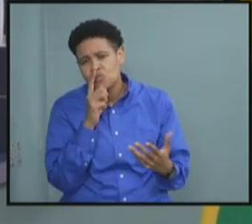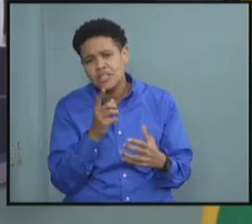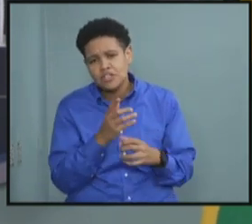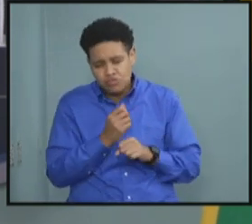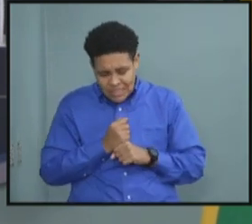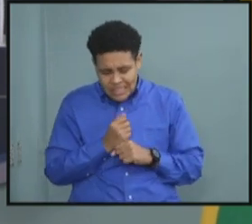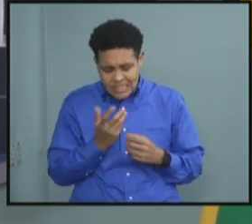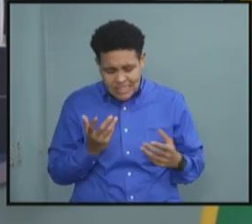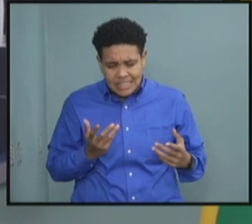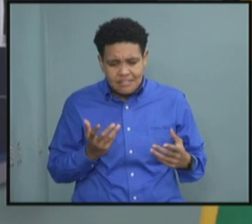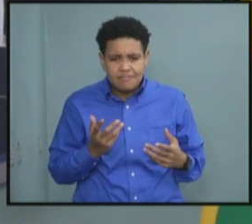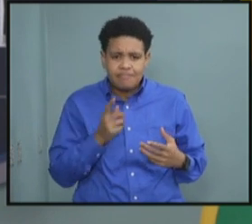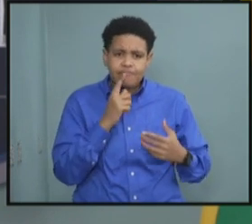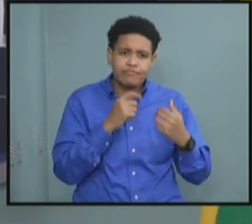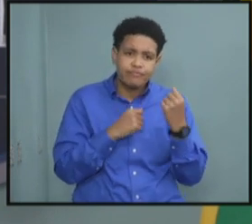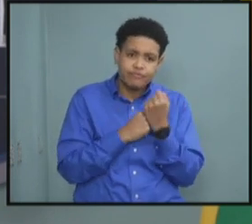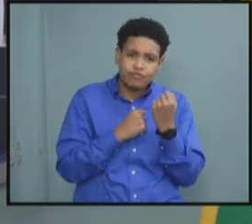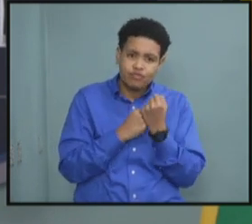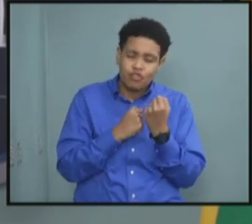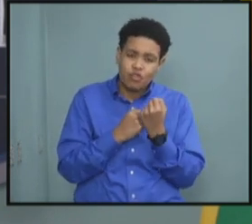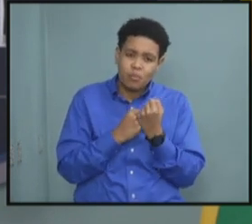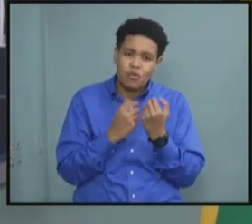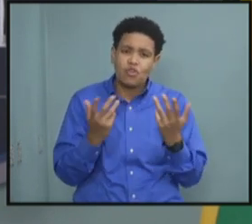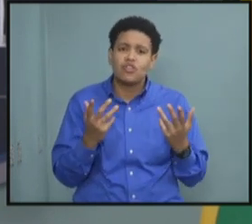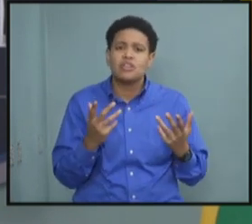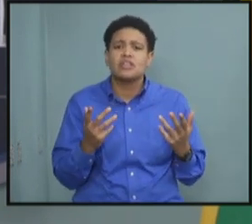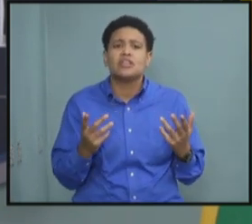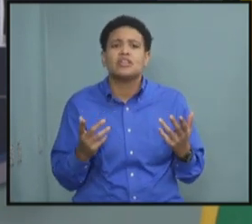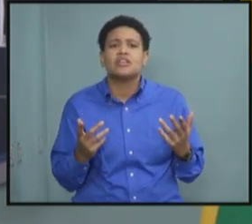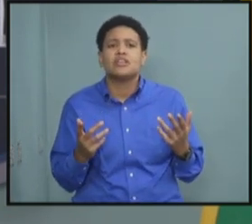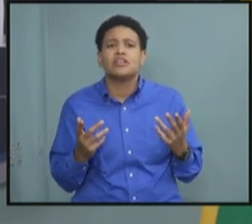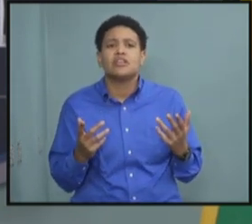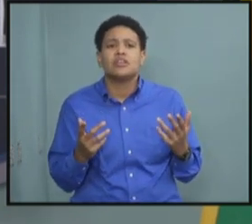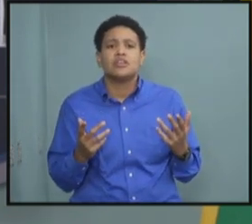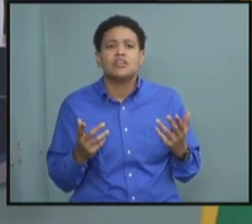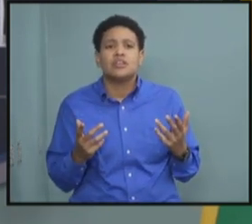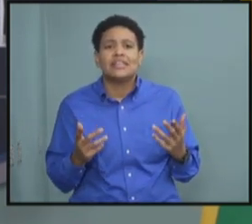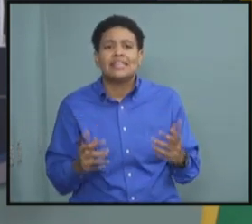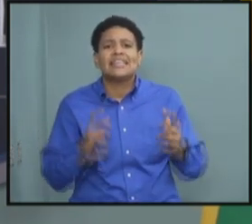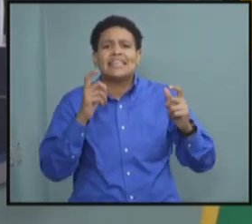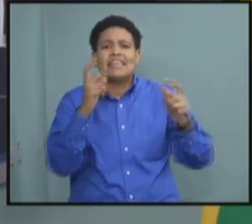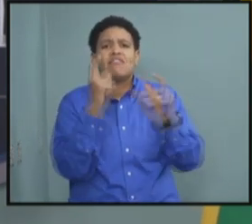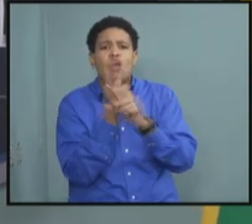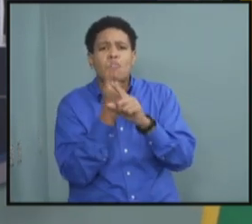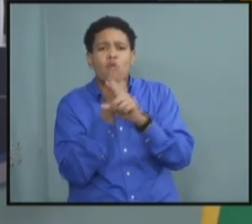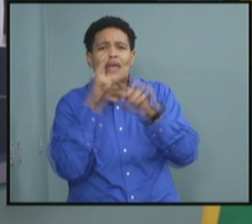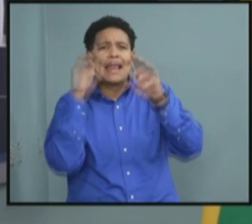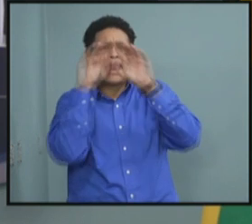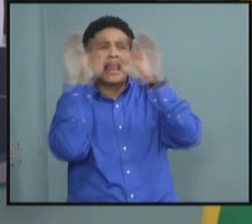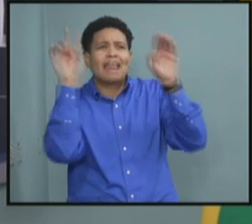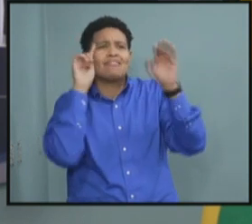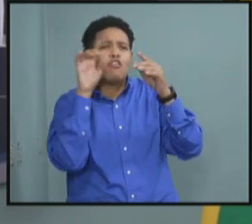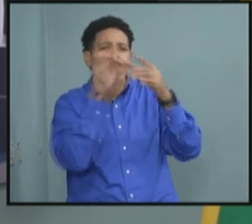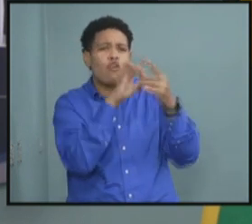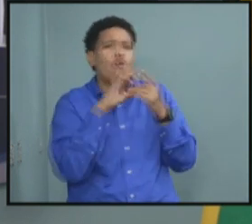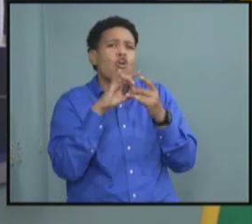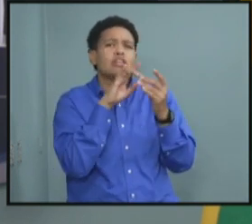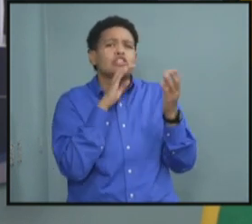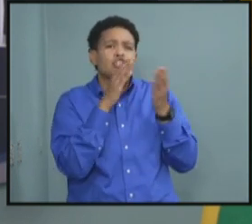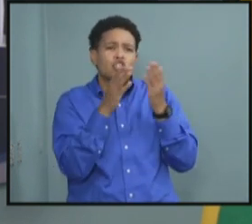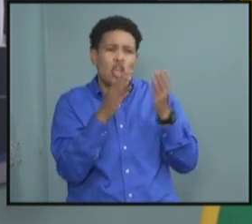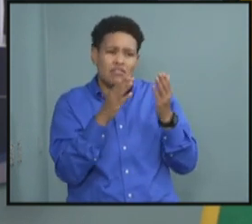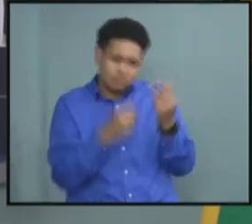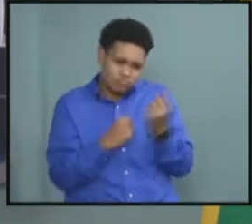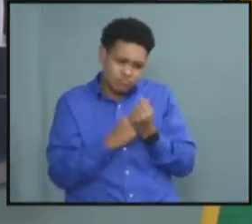receive, to support, to give appropriate levels of coordination services to